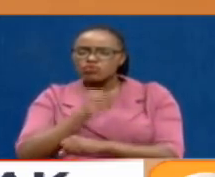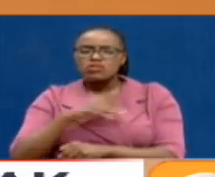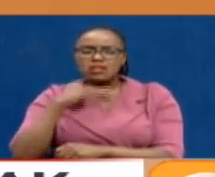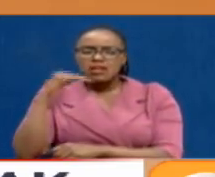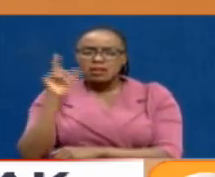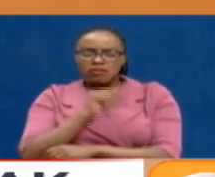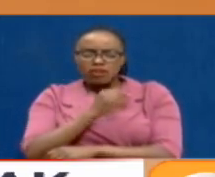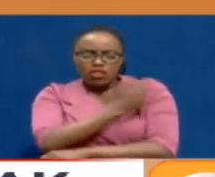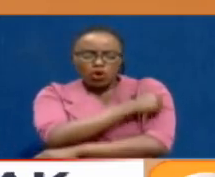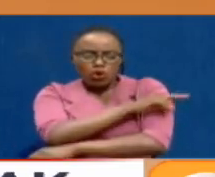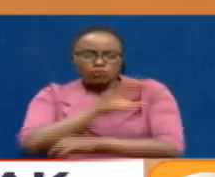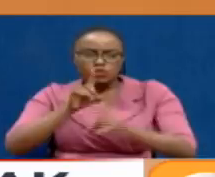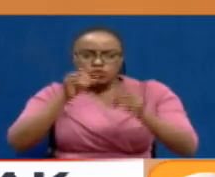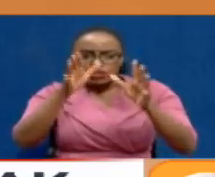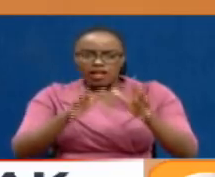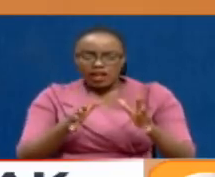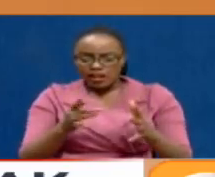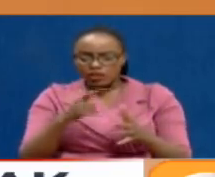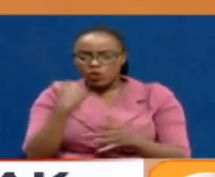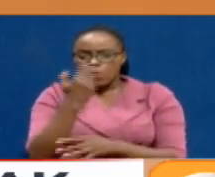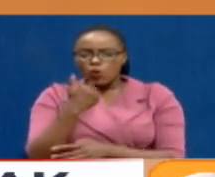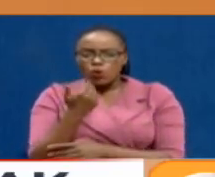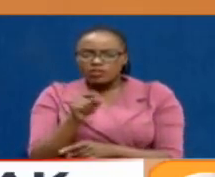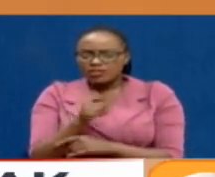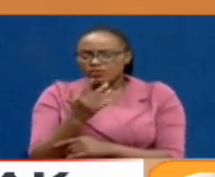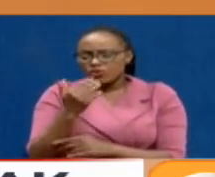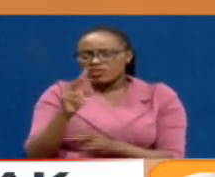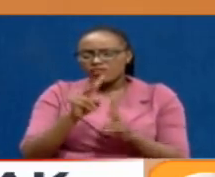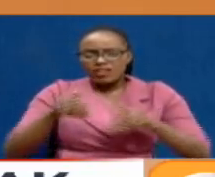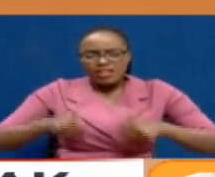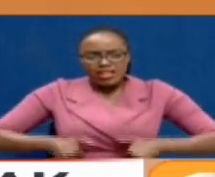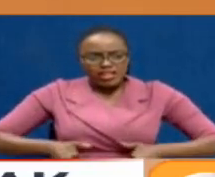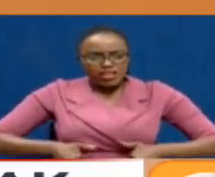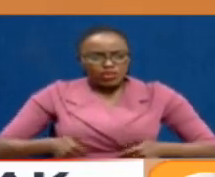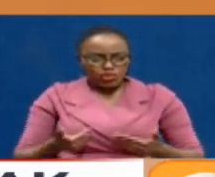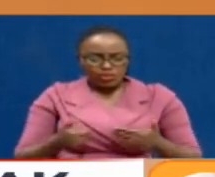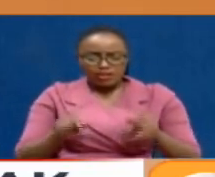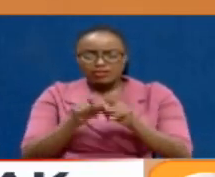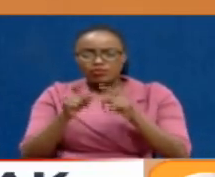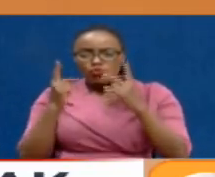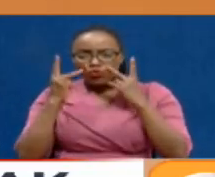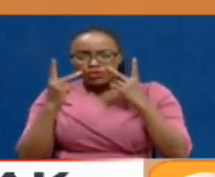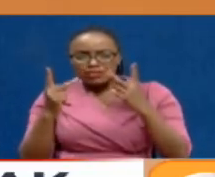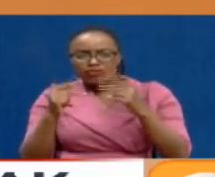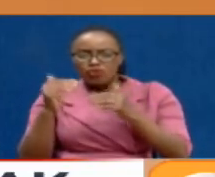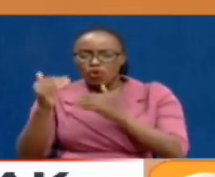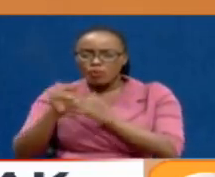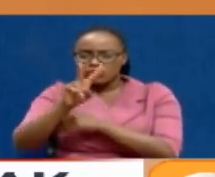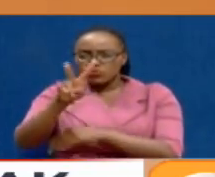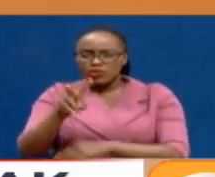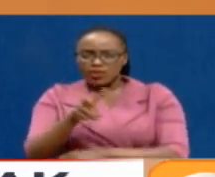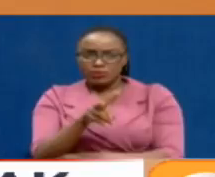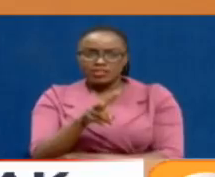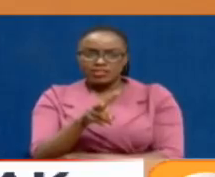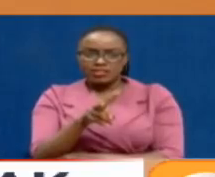hospital director was barely in the 50s, and we've also seen a number of like nearly the